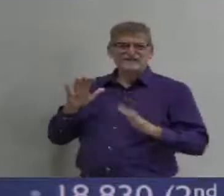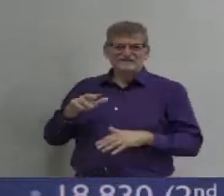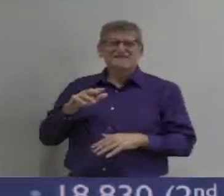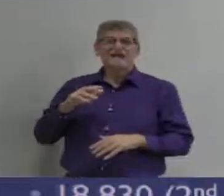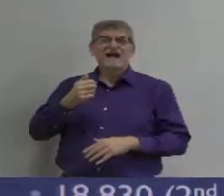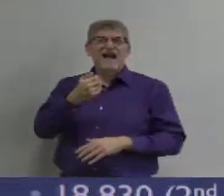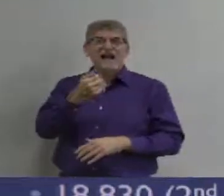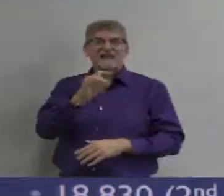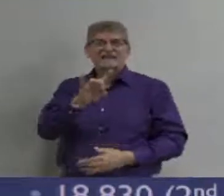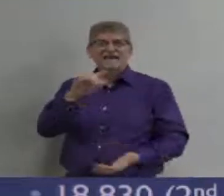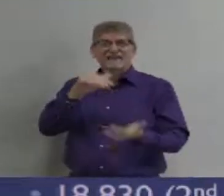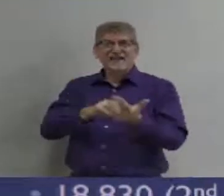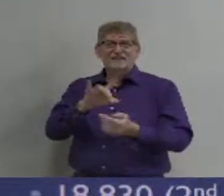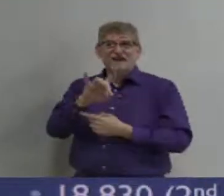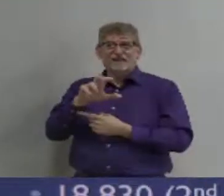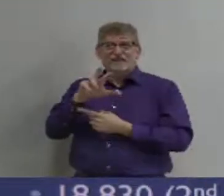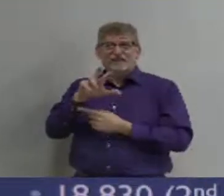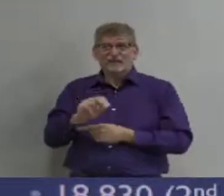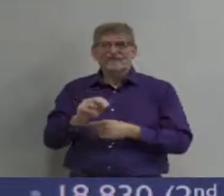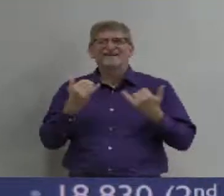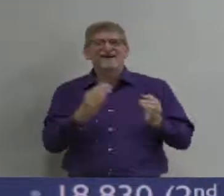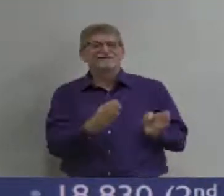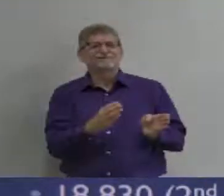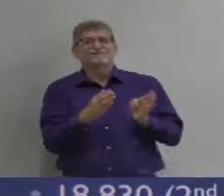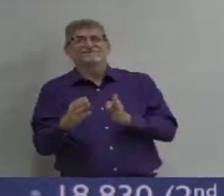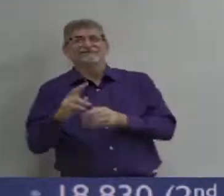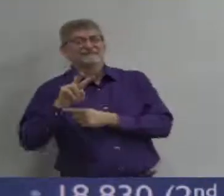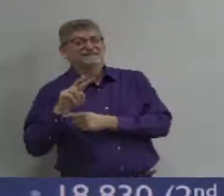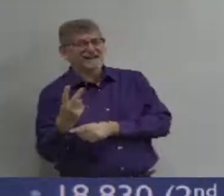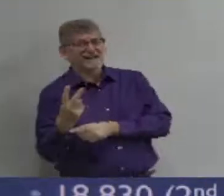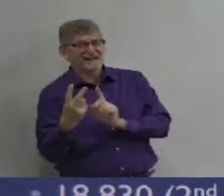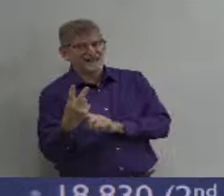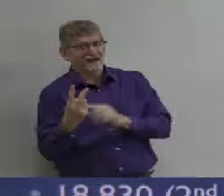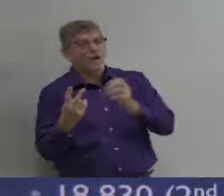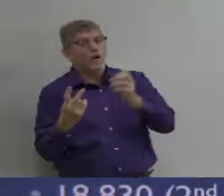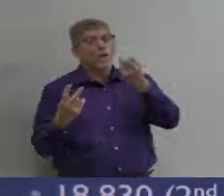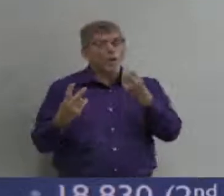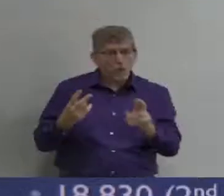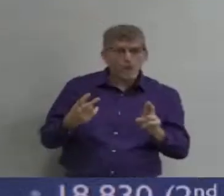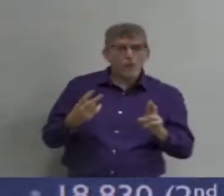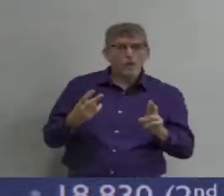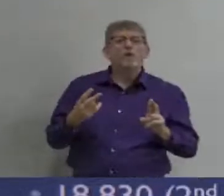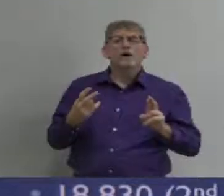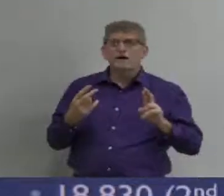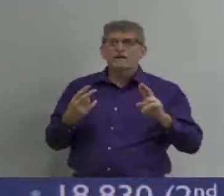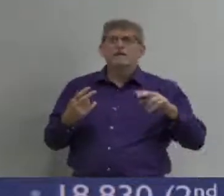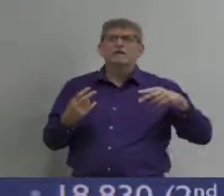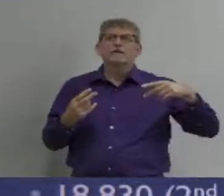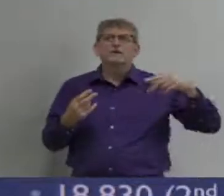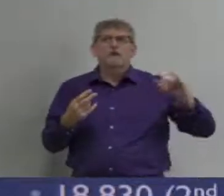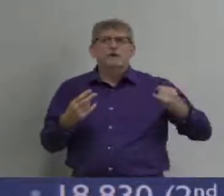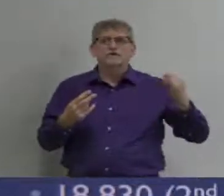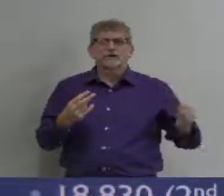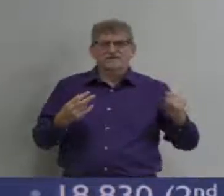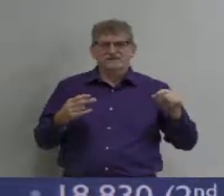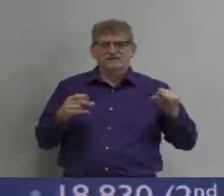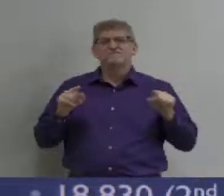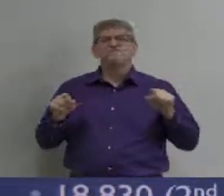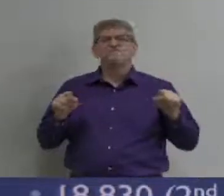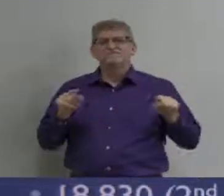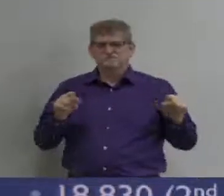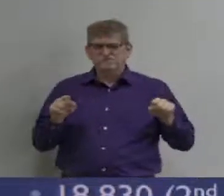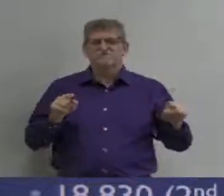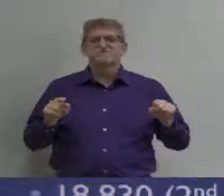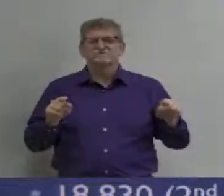18,830 have received their second dose of either Pfizer or Moderna vaccine, or they have received one dose of the Johnson &